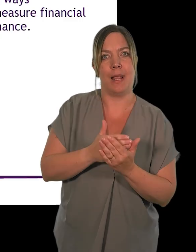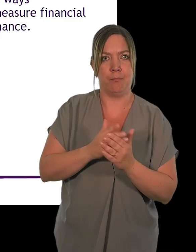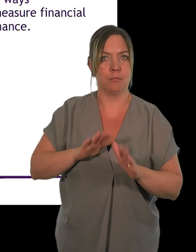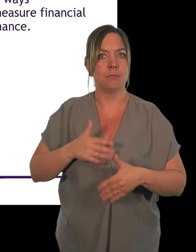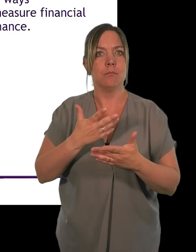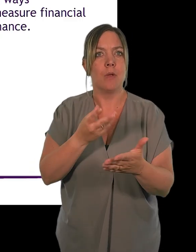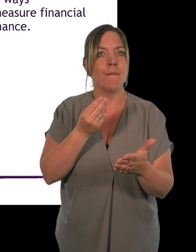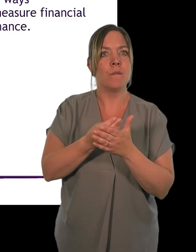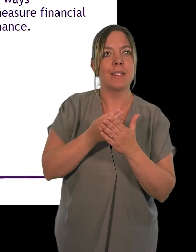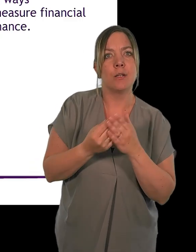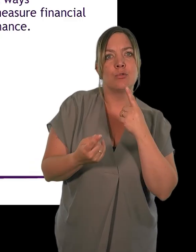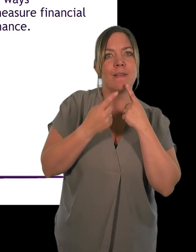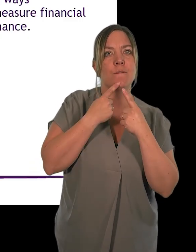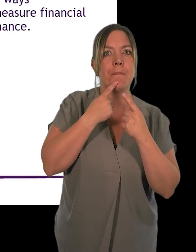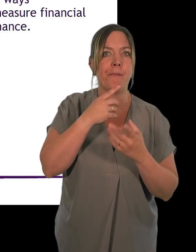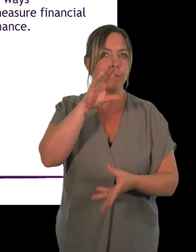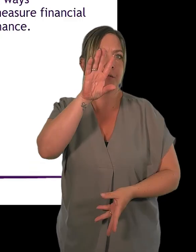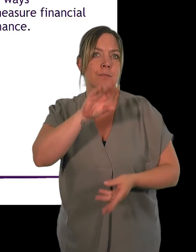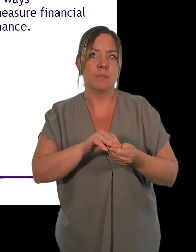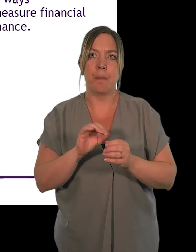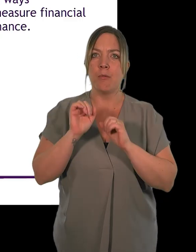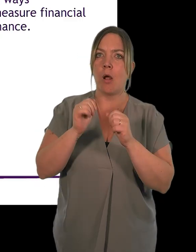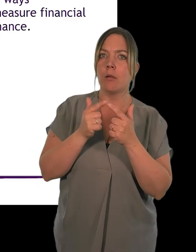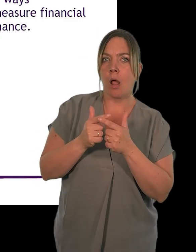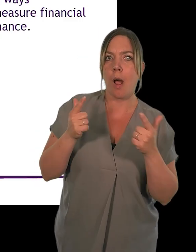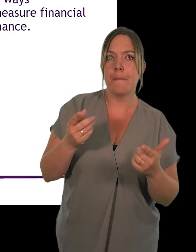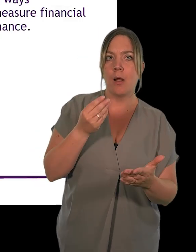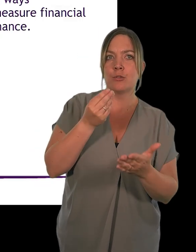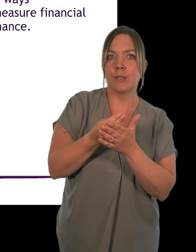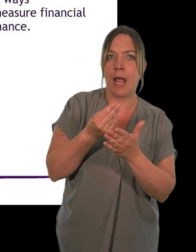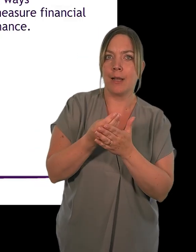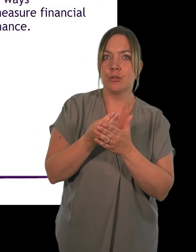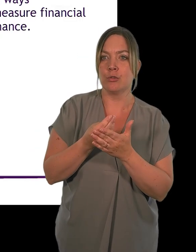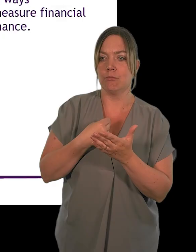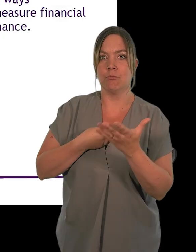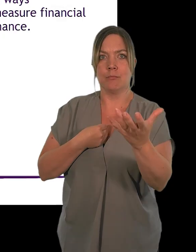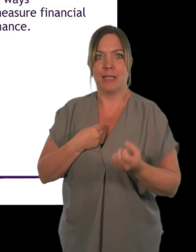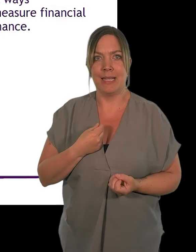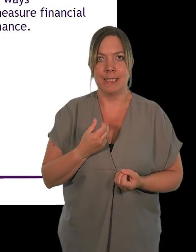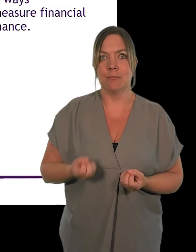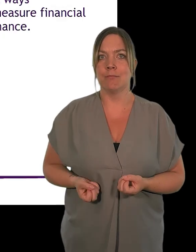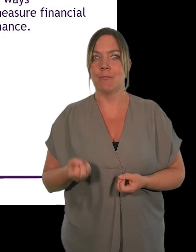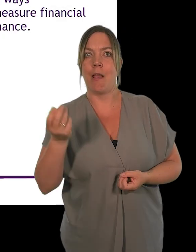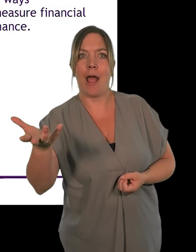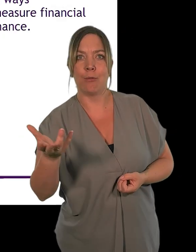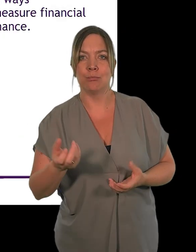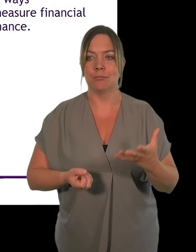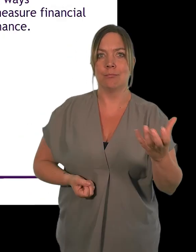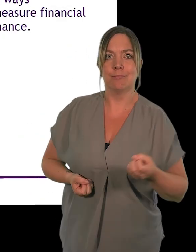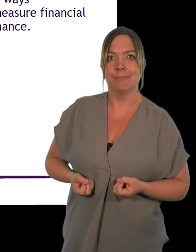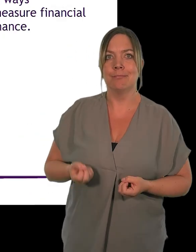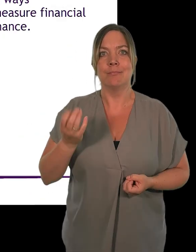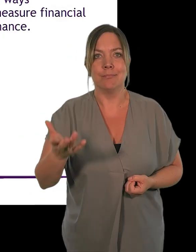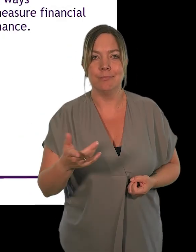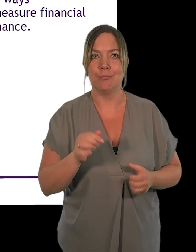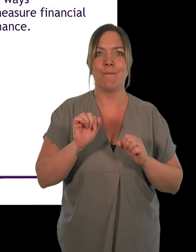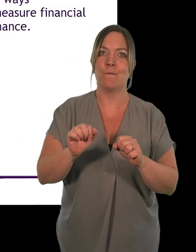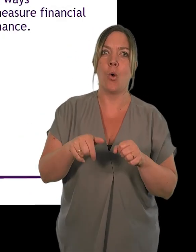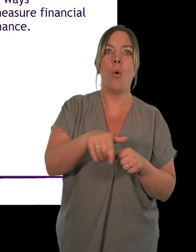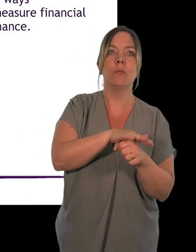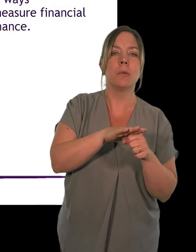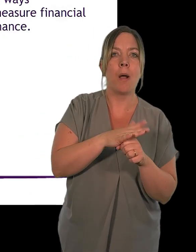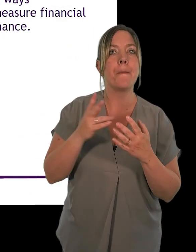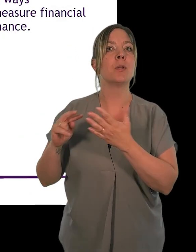the organisation. So now let's look at non-financial performance measures. Basically, these